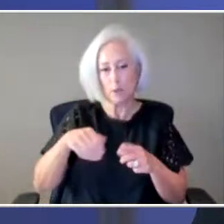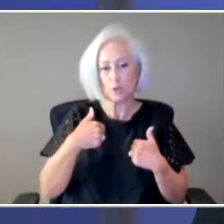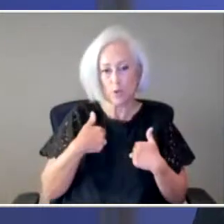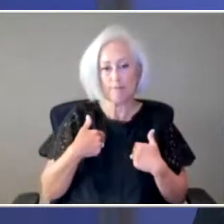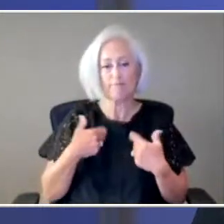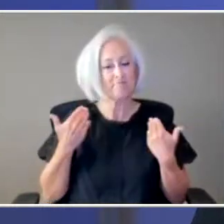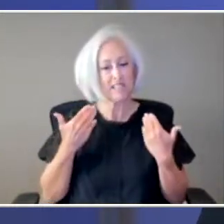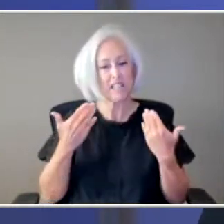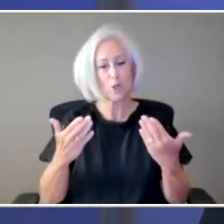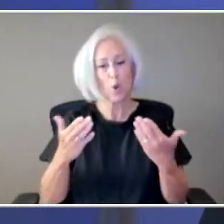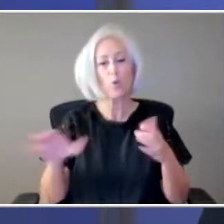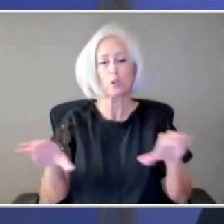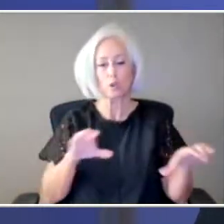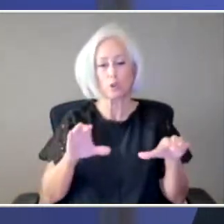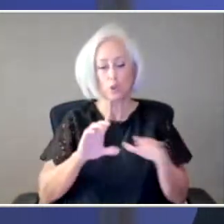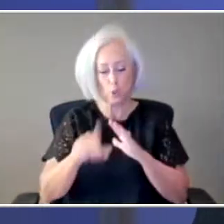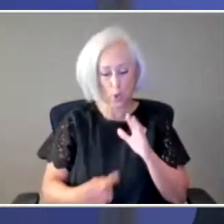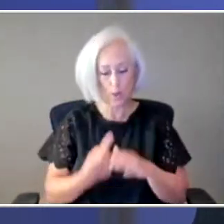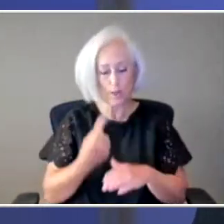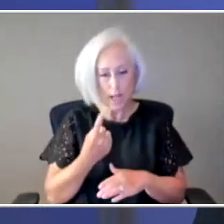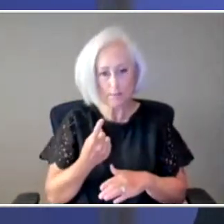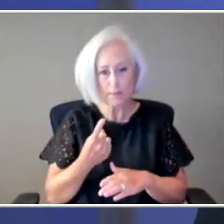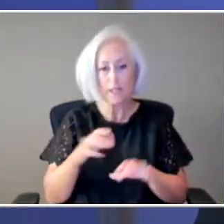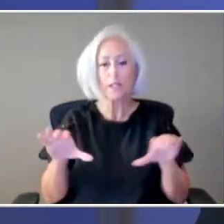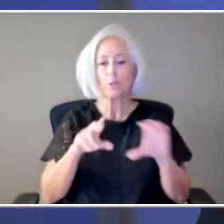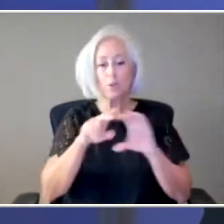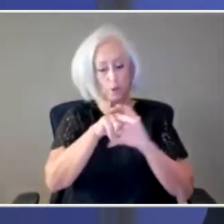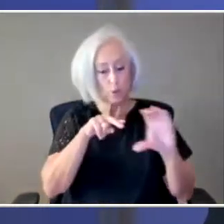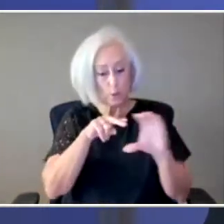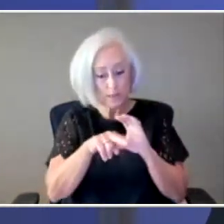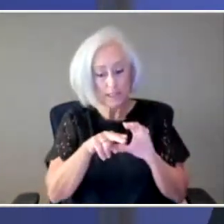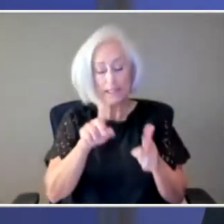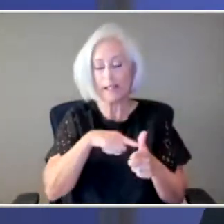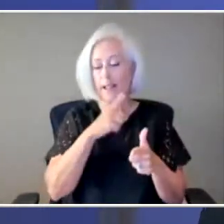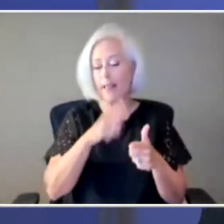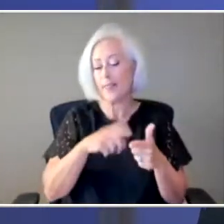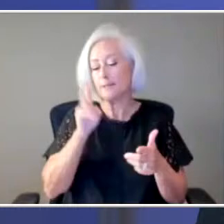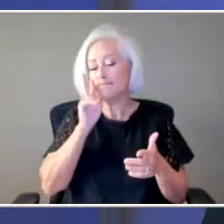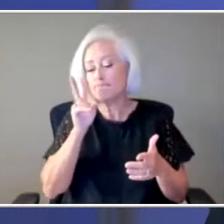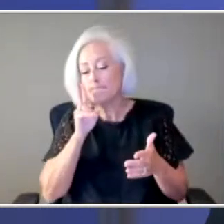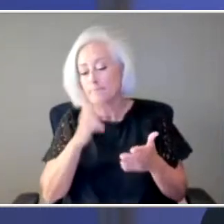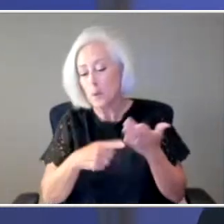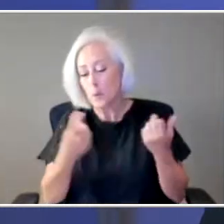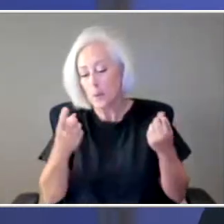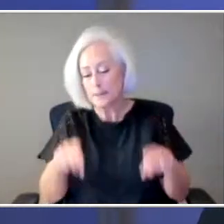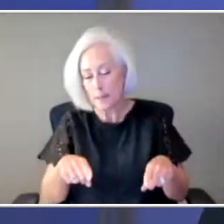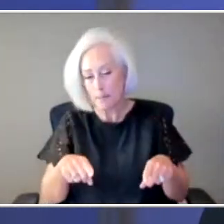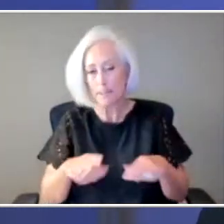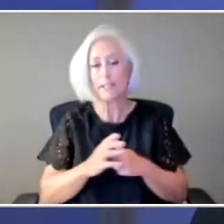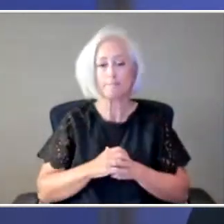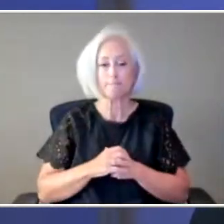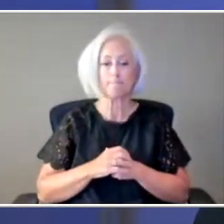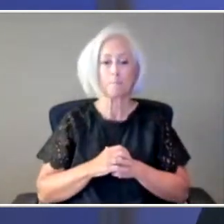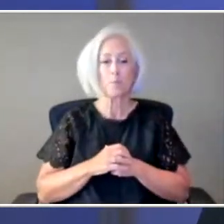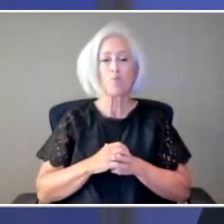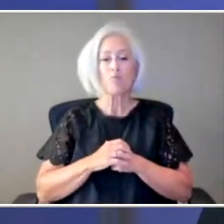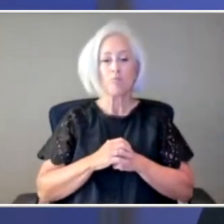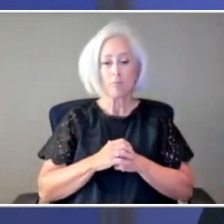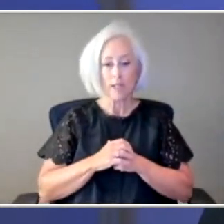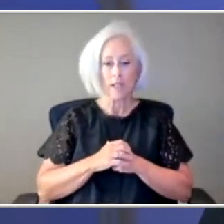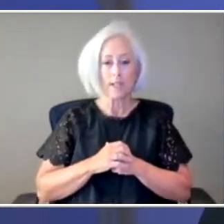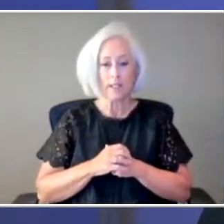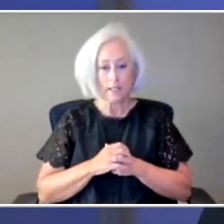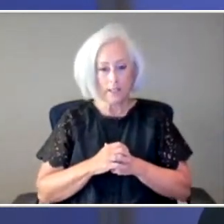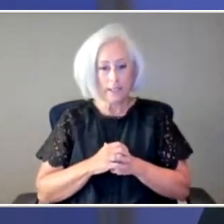the colonoscopy. I'll take a CT scan and we'll go from there and see what's going on. Let me see what's going on. So basically, they